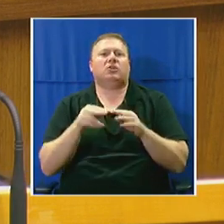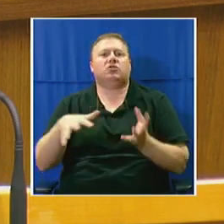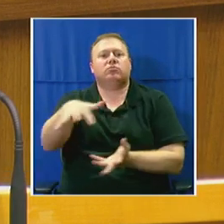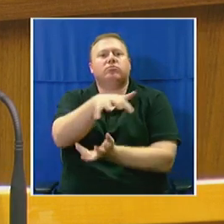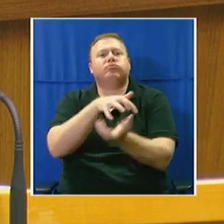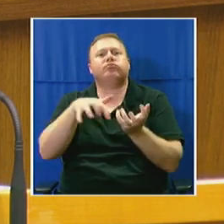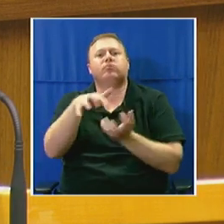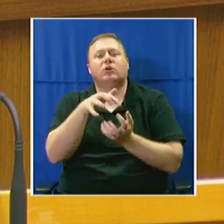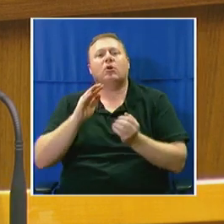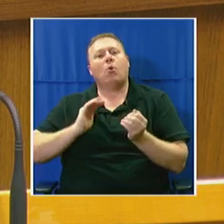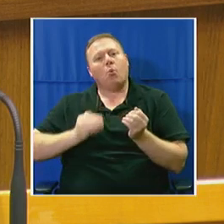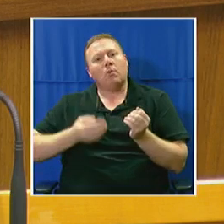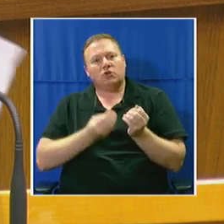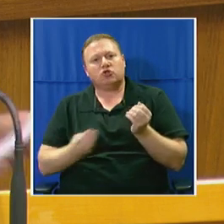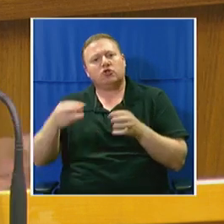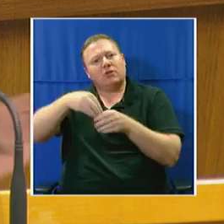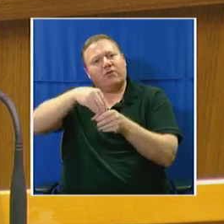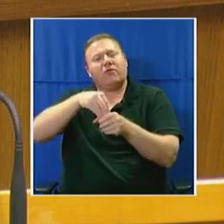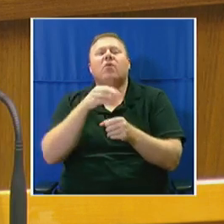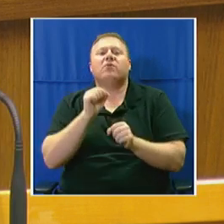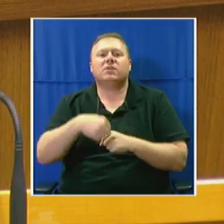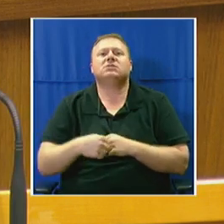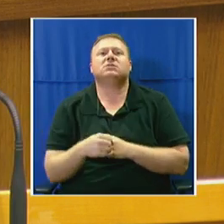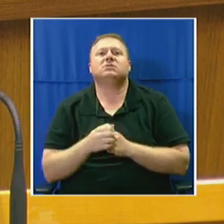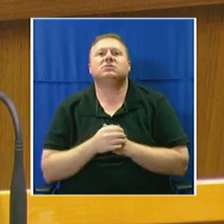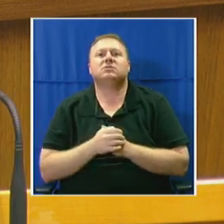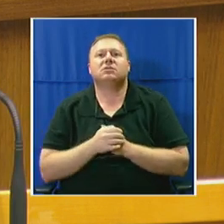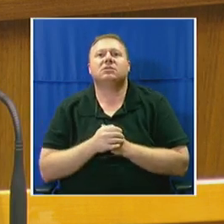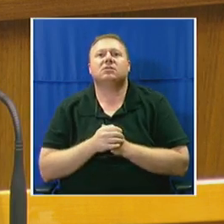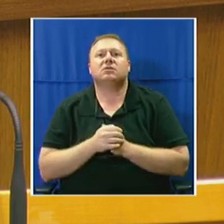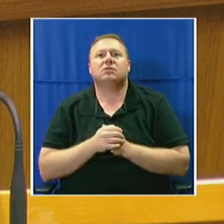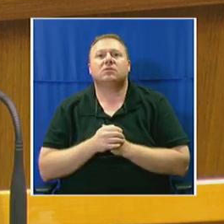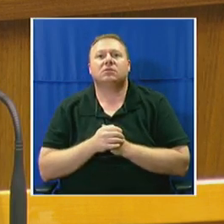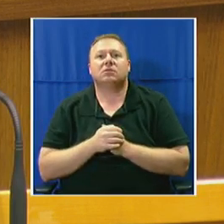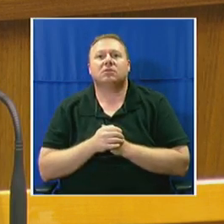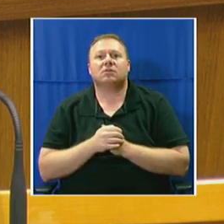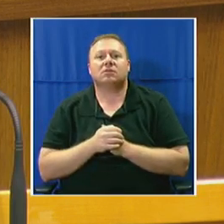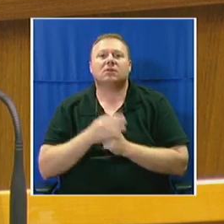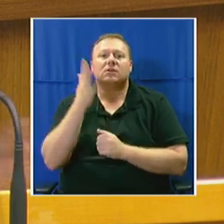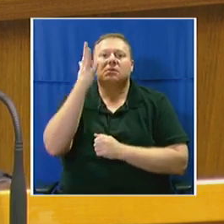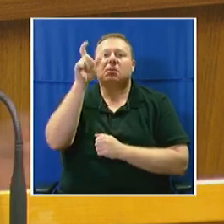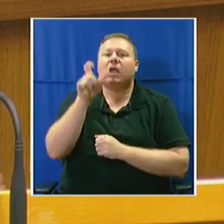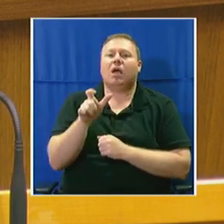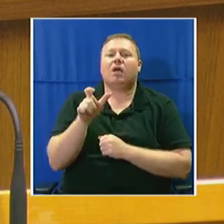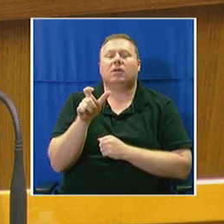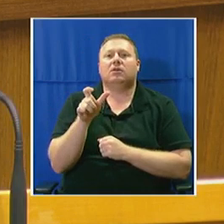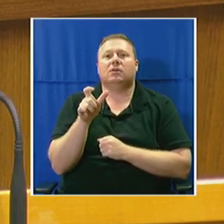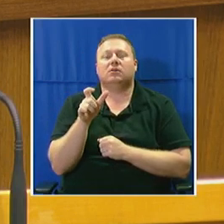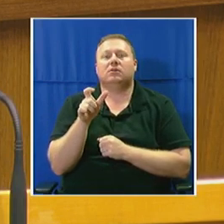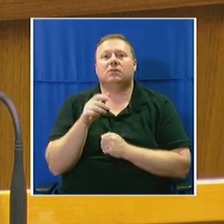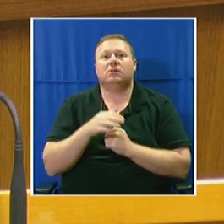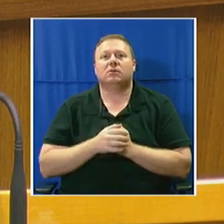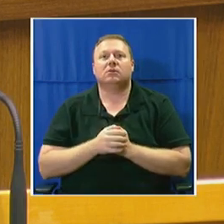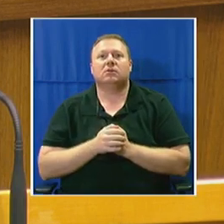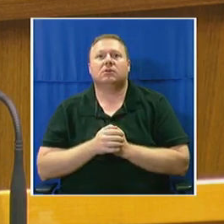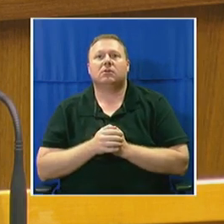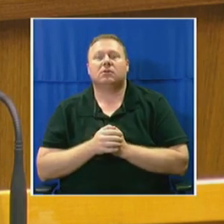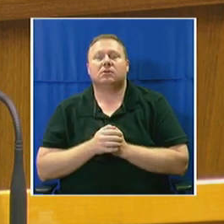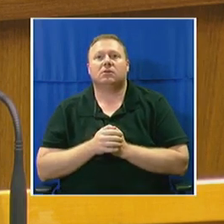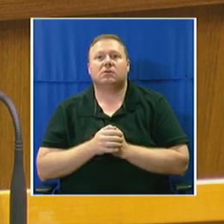nation honorable members women do not wish to form a society separate from the one of men in their